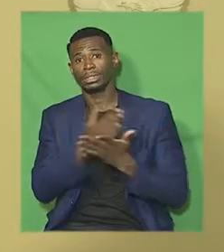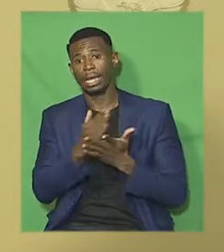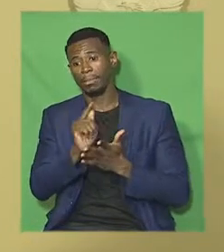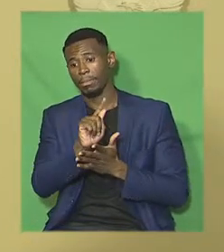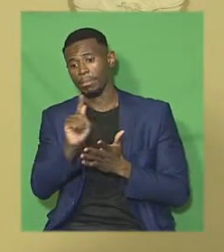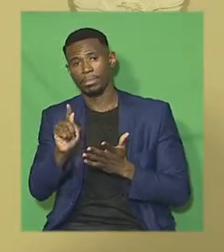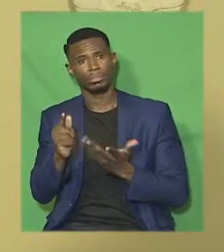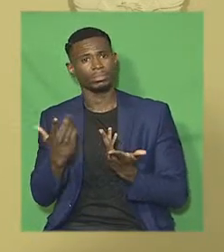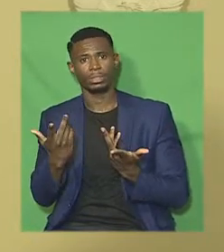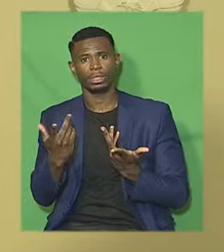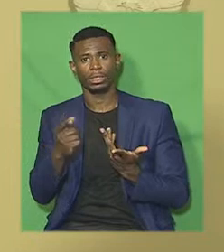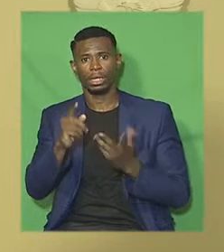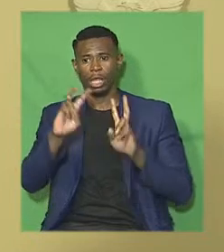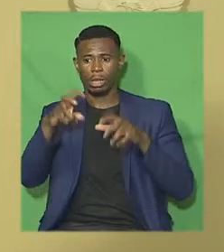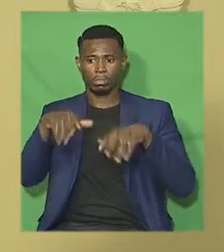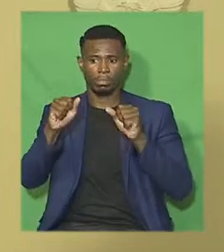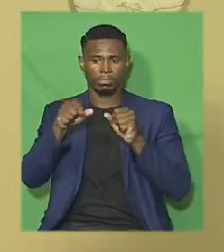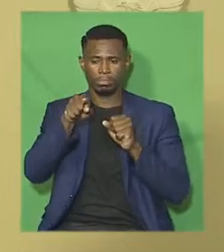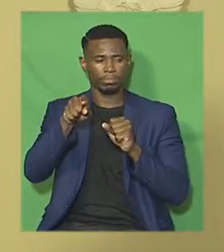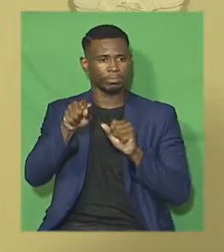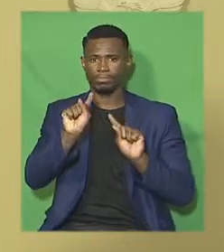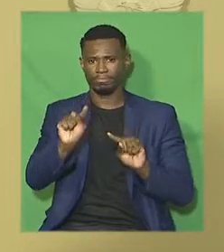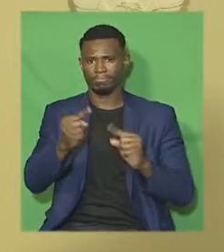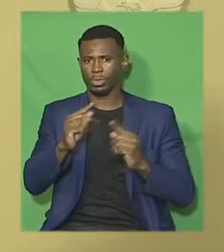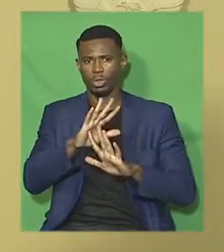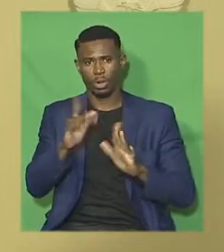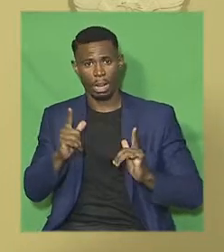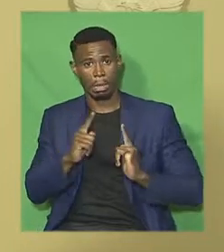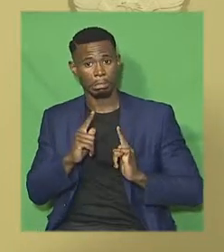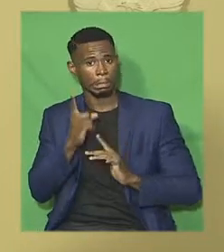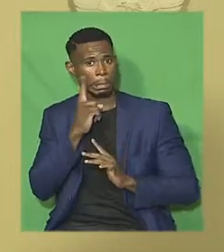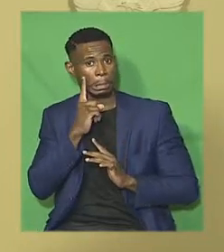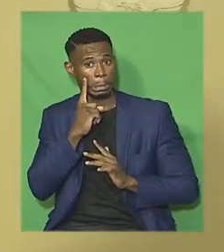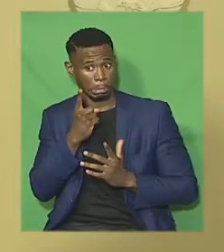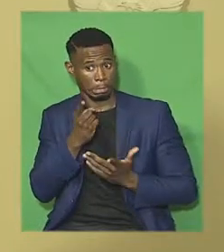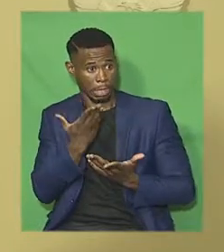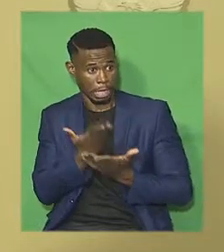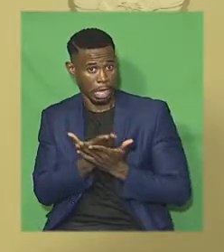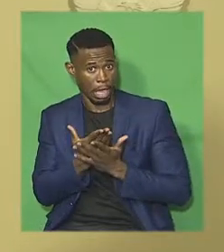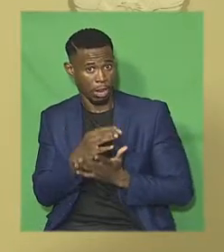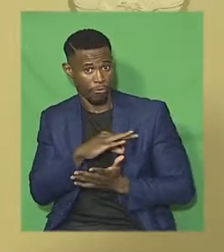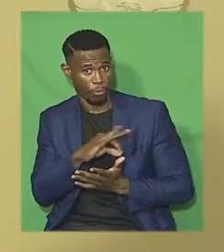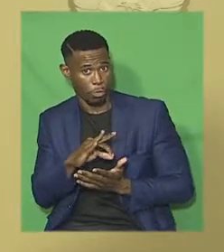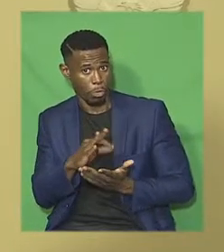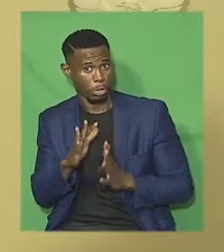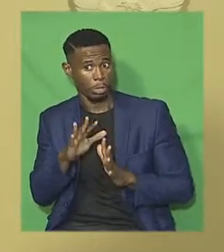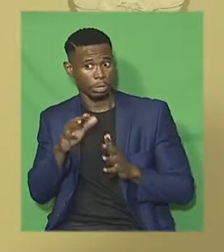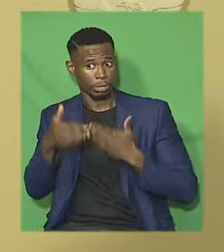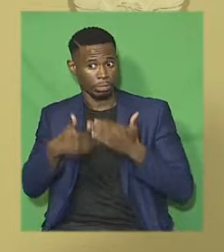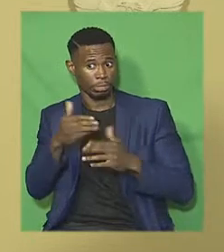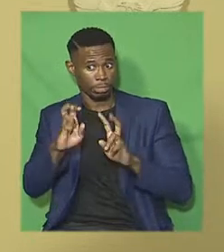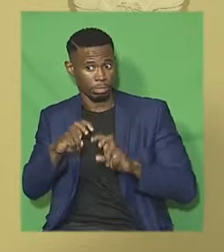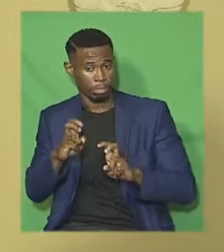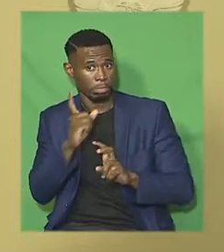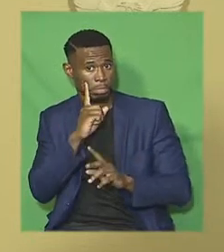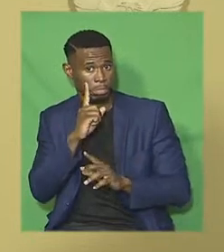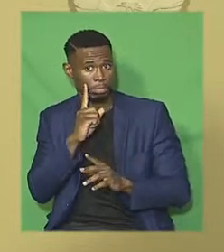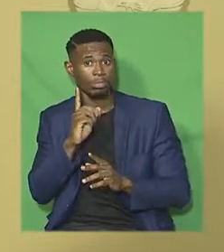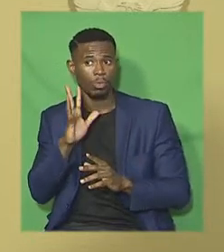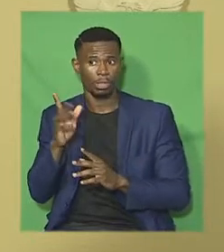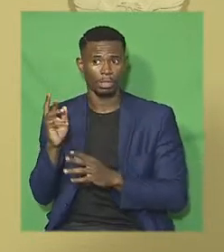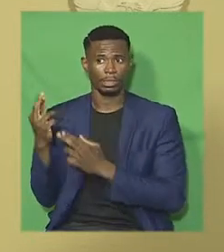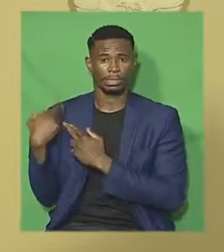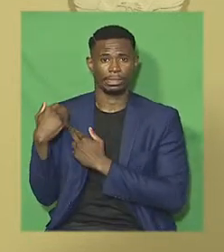where technically feasible, to expedite various regulatory processes for